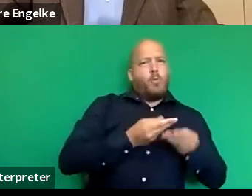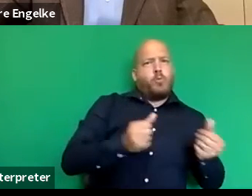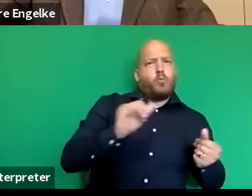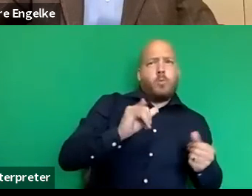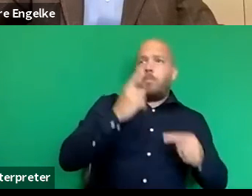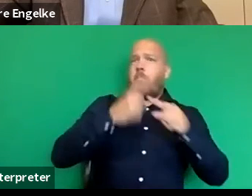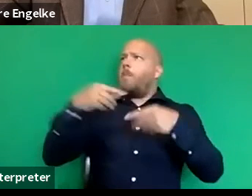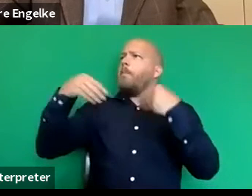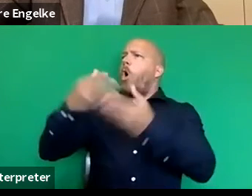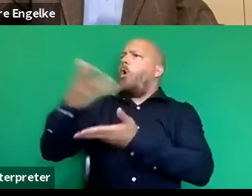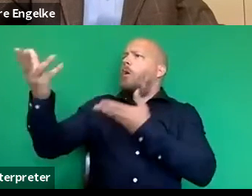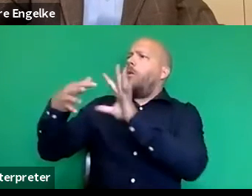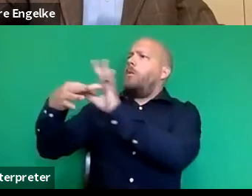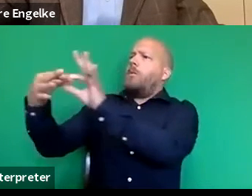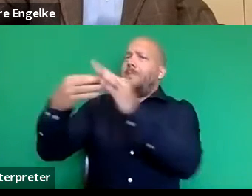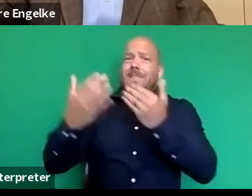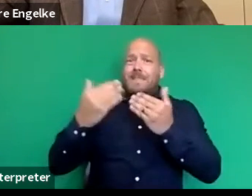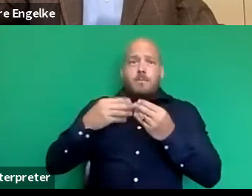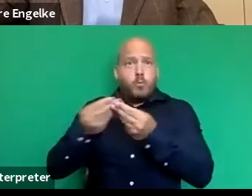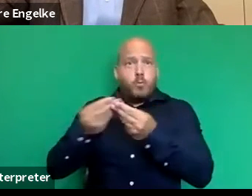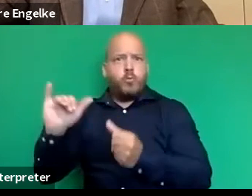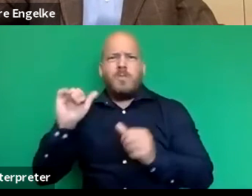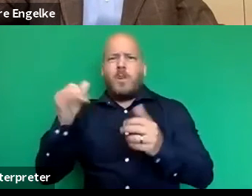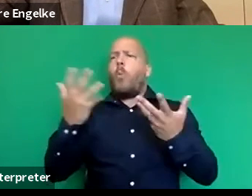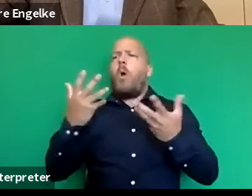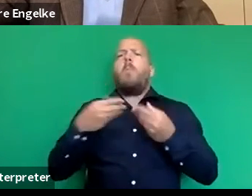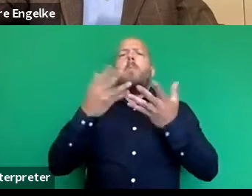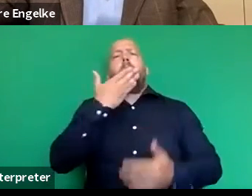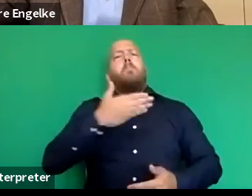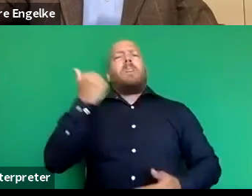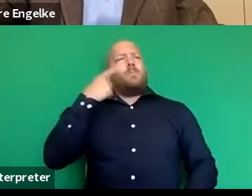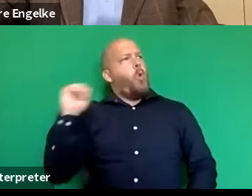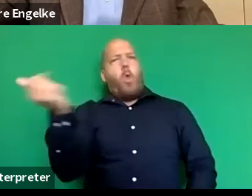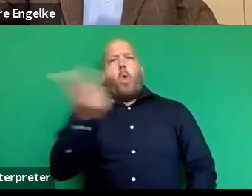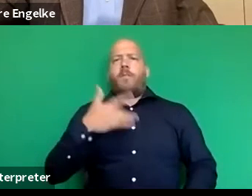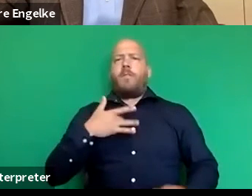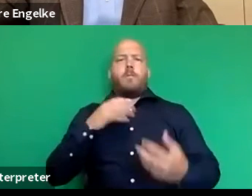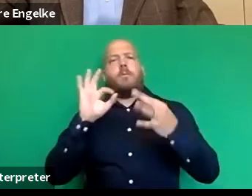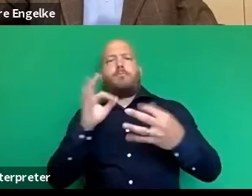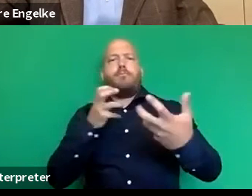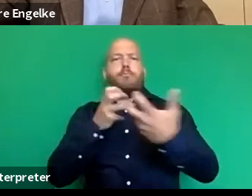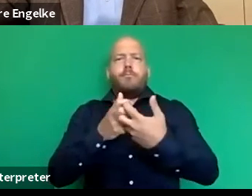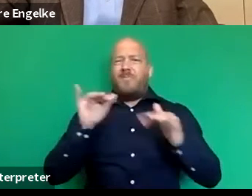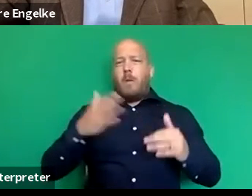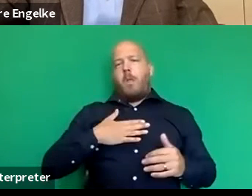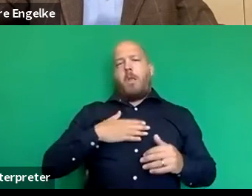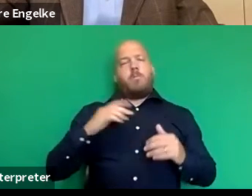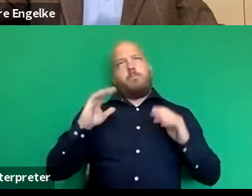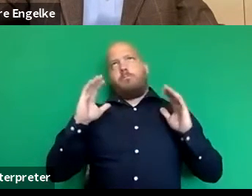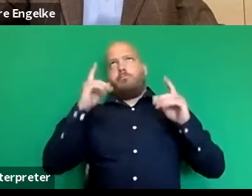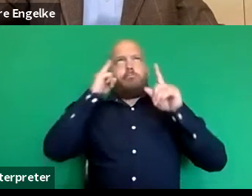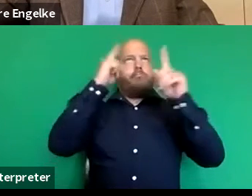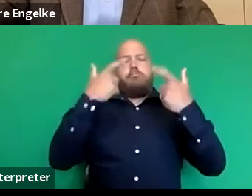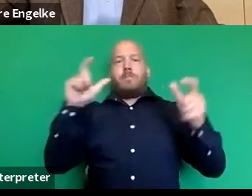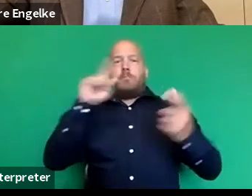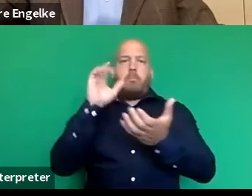are offering the best one, that as far as we believe. And our users have the opportunity at the